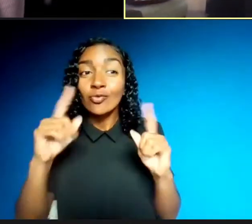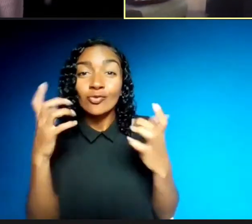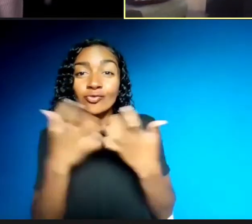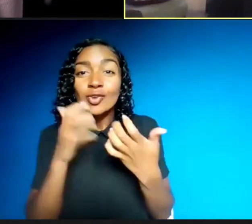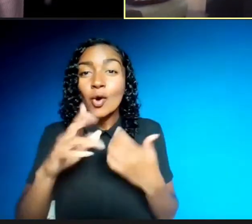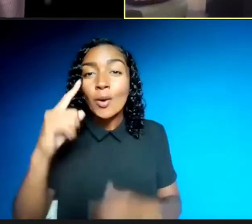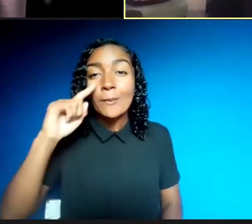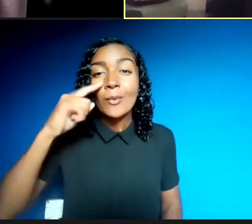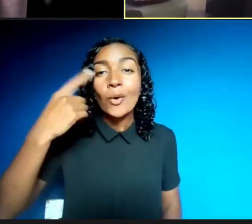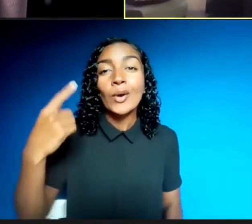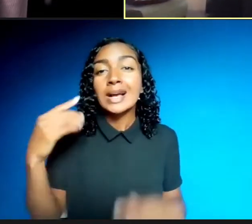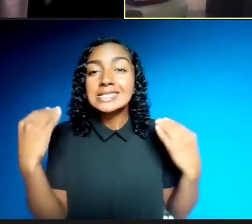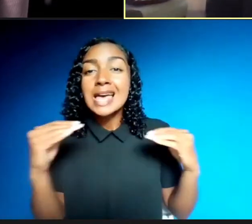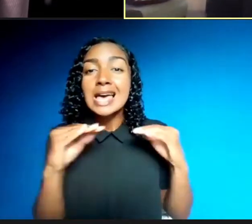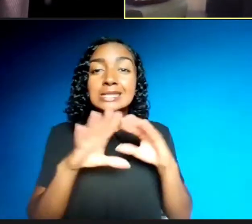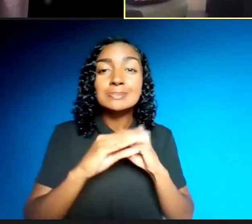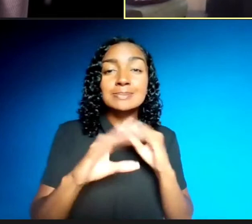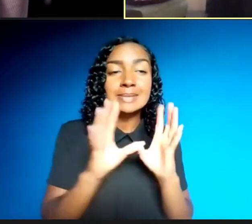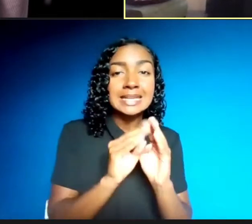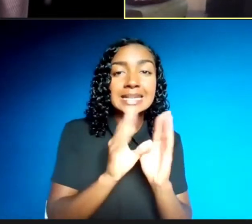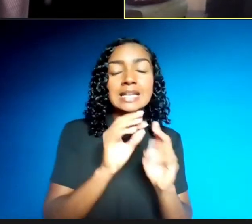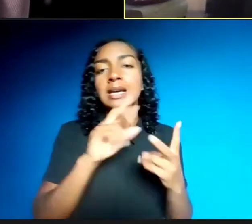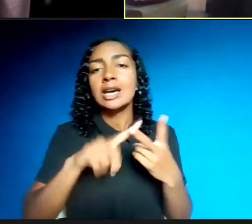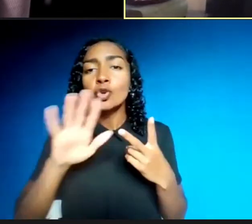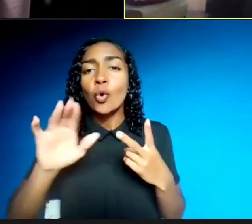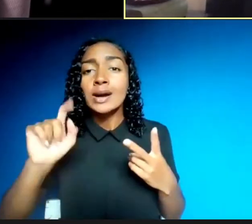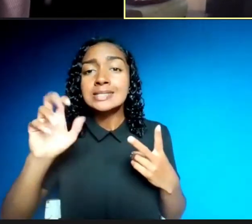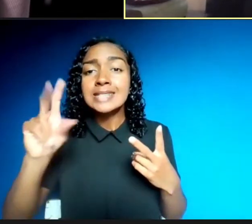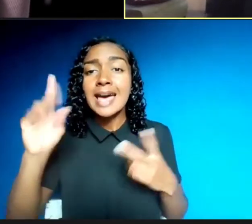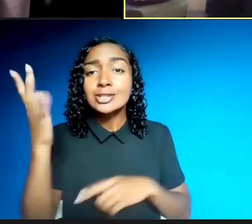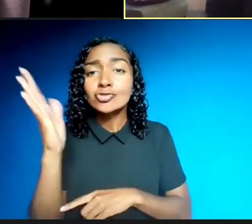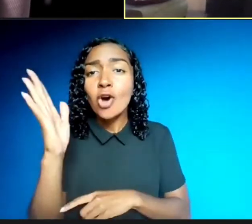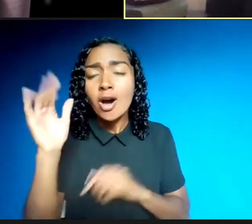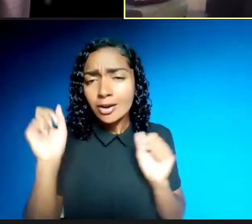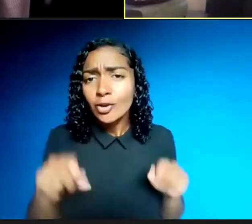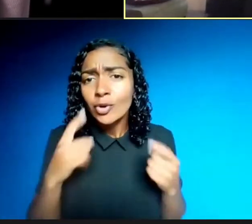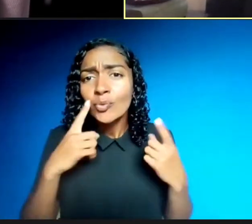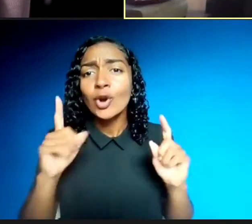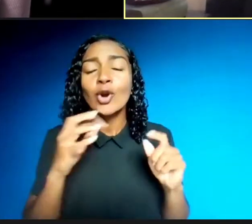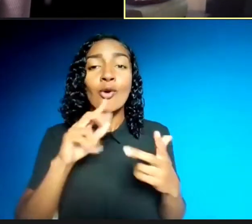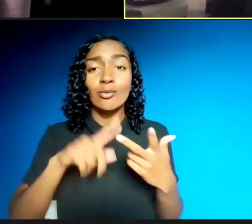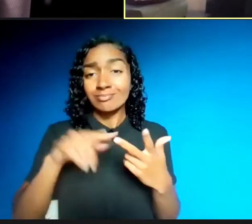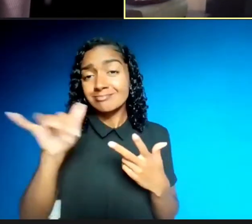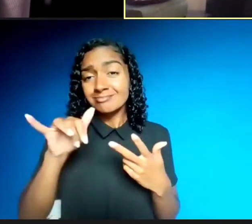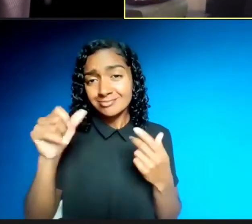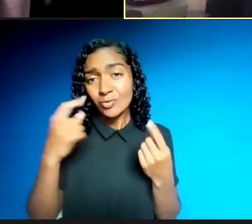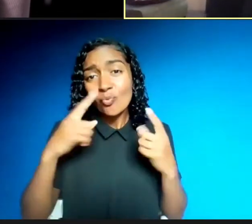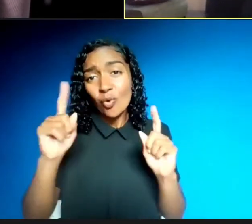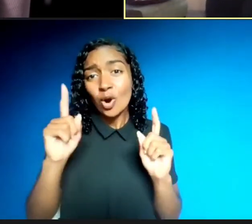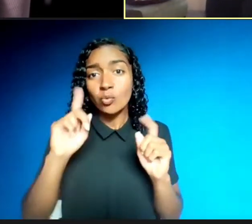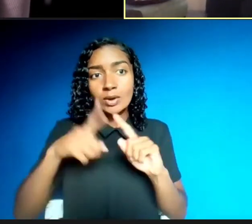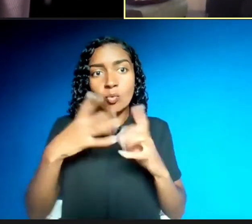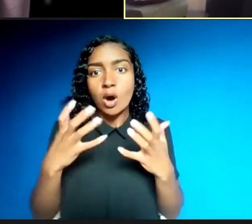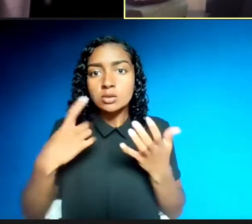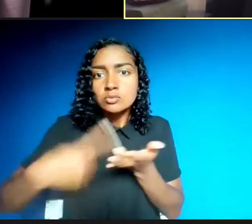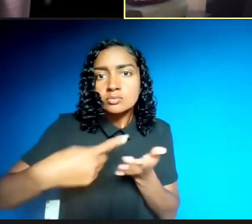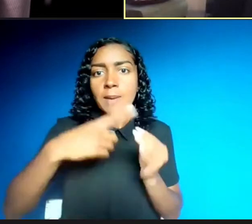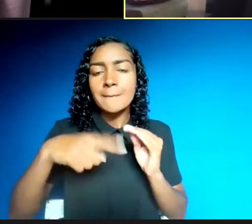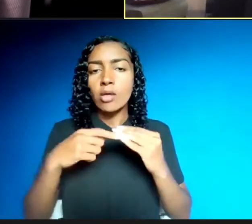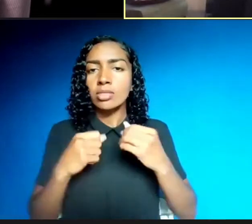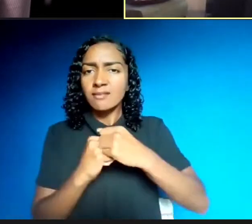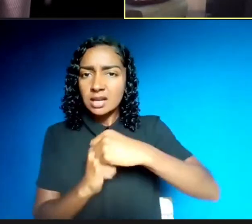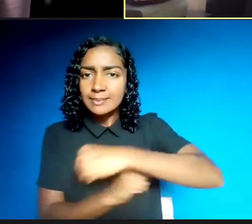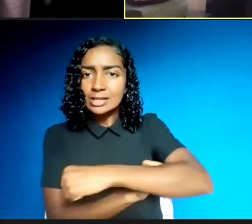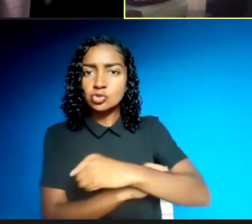It can work with your TED talk. And it also works great when you're trying to talk about the fundamental issues in this